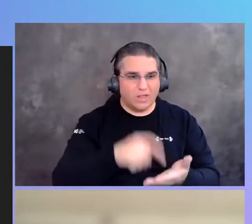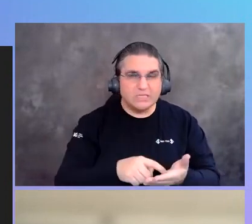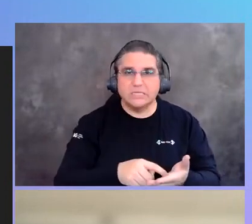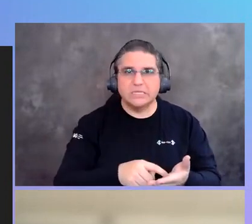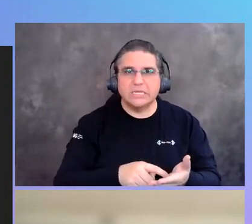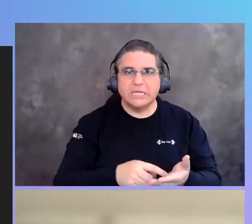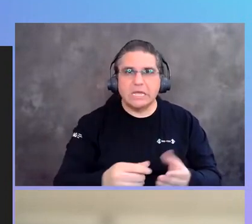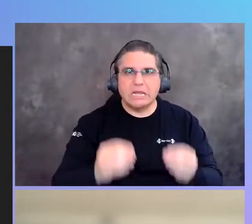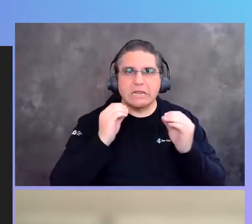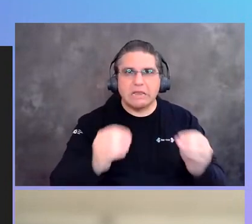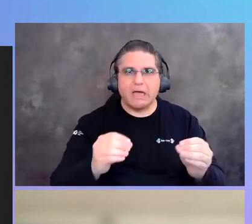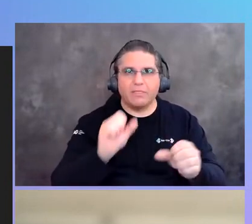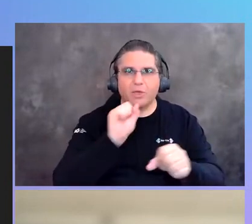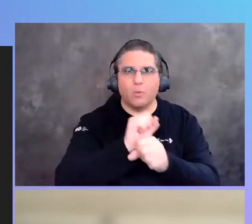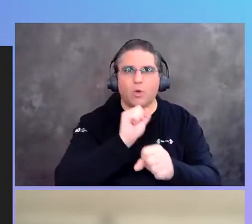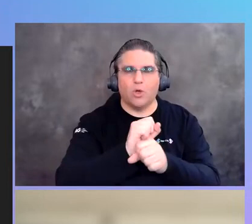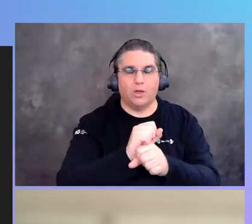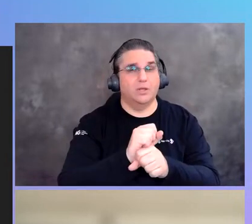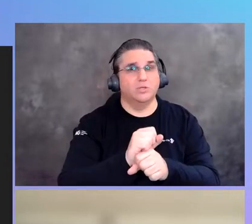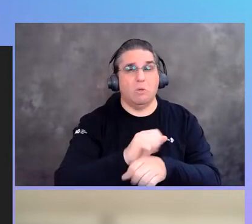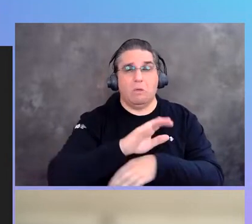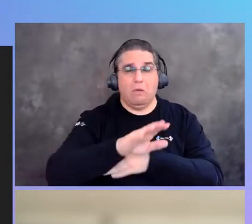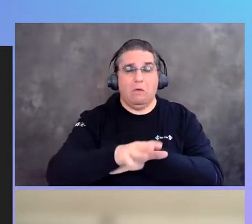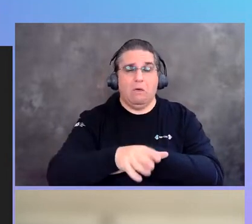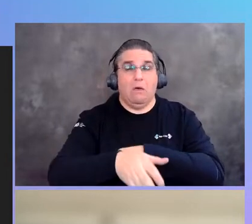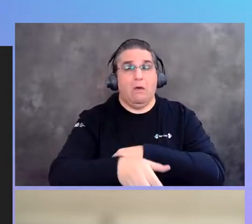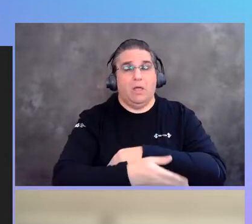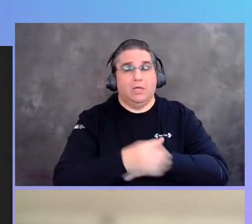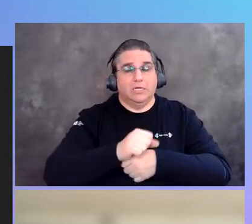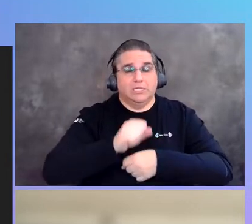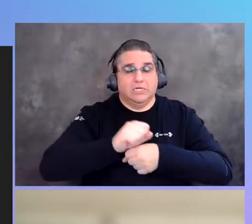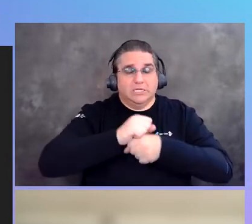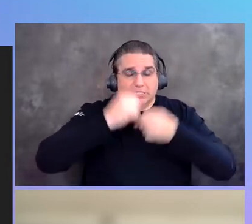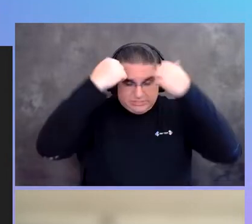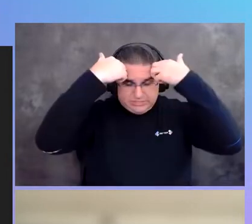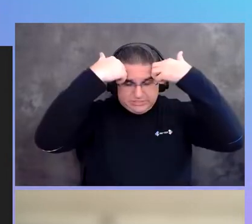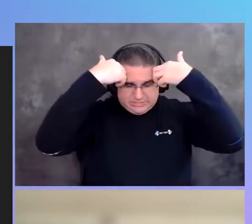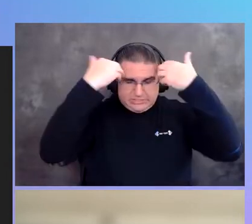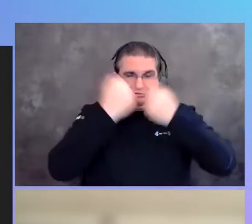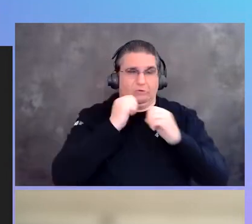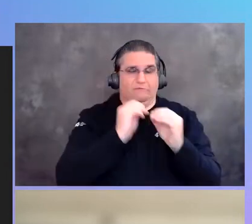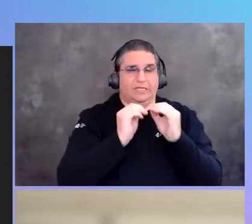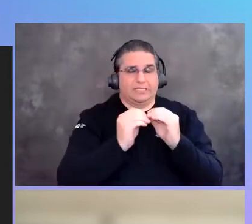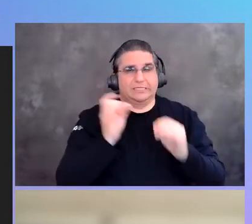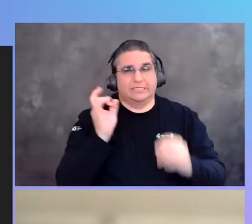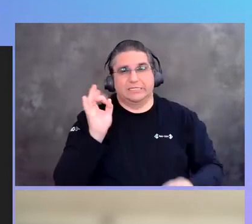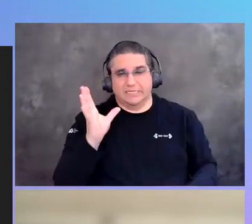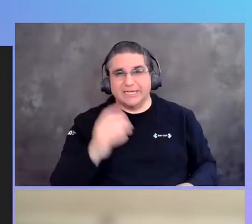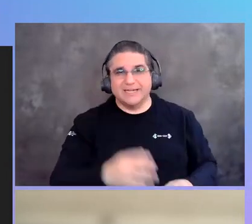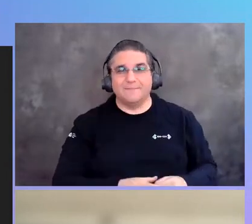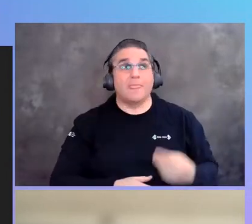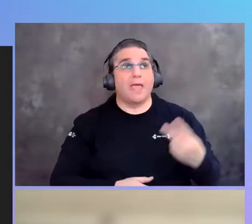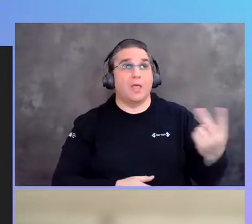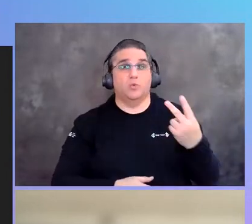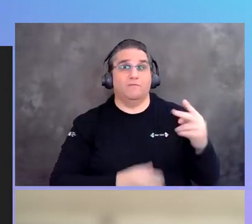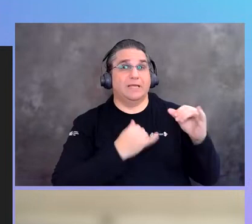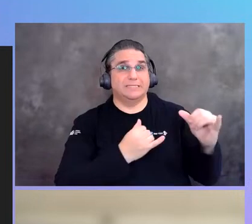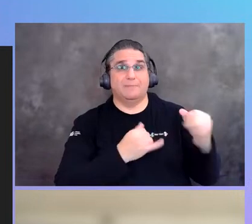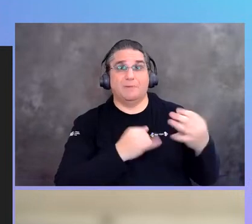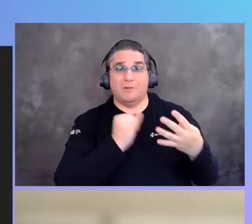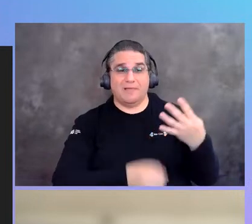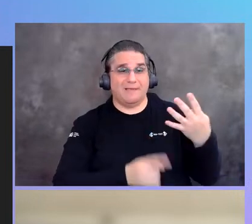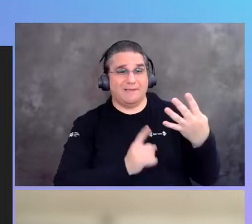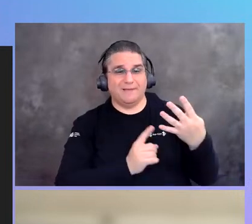browsers, and I had a very busy evening trying to piece it all together. And lastly, we're both shaped by movement. So